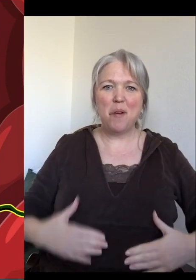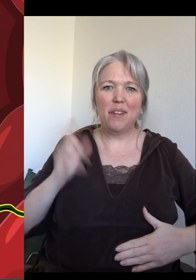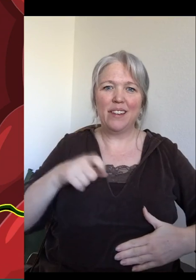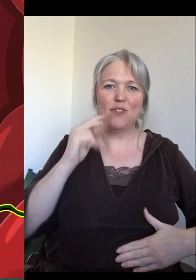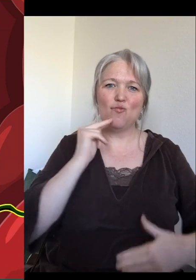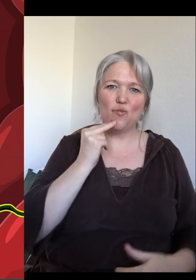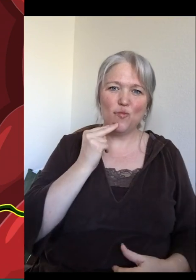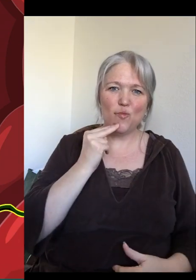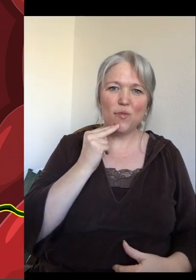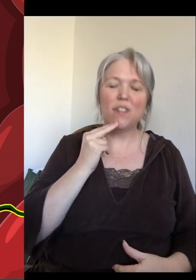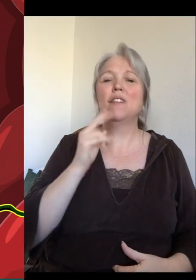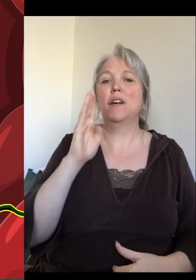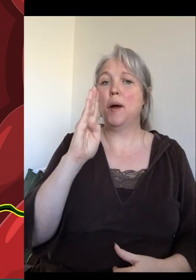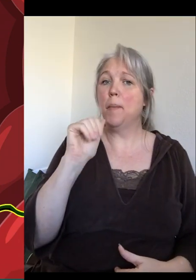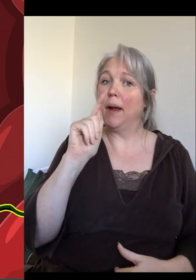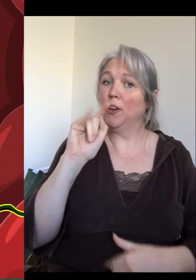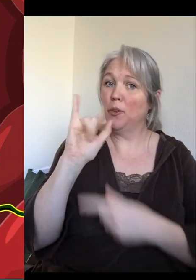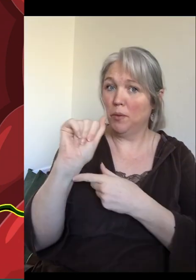for their next meal.